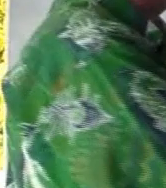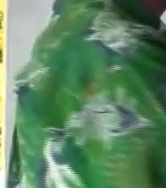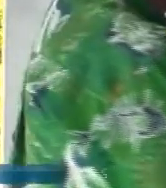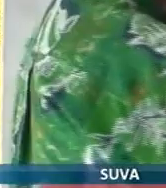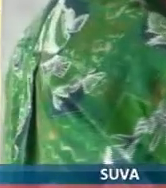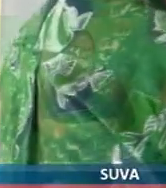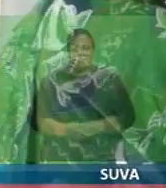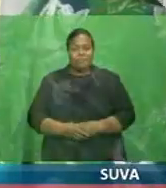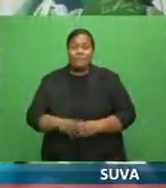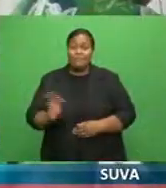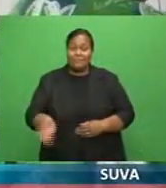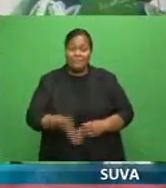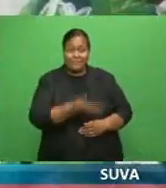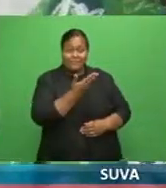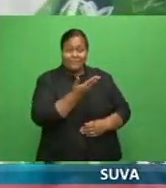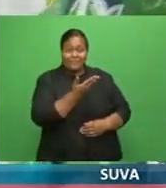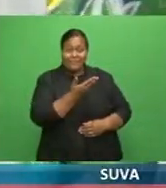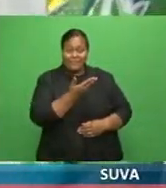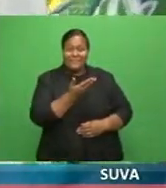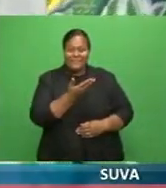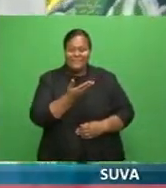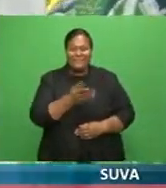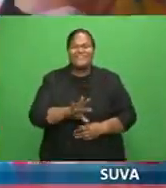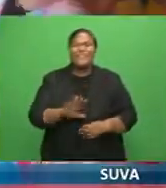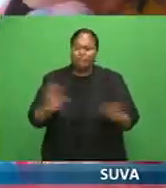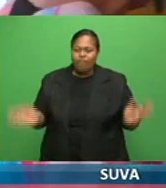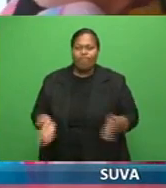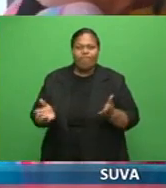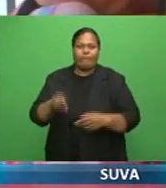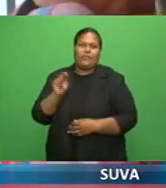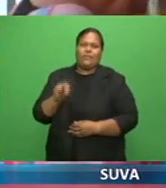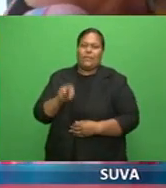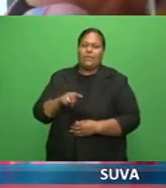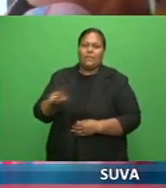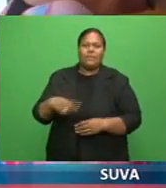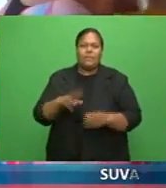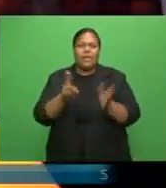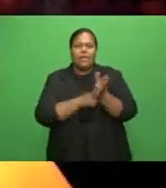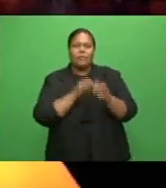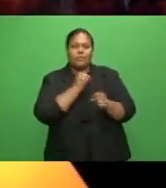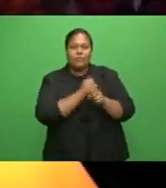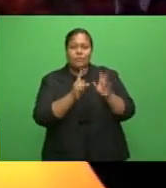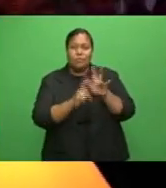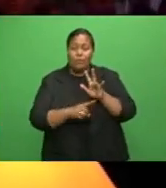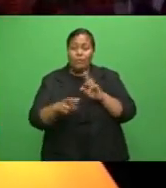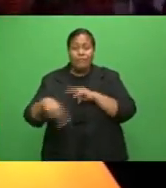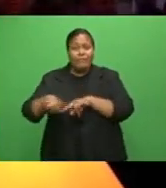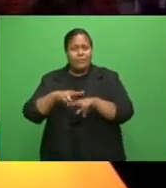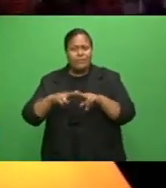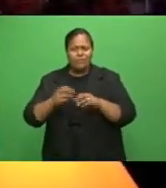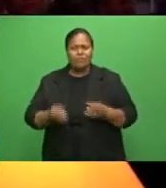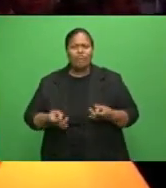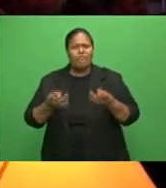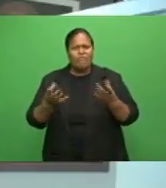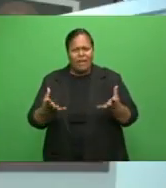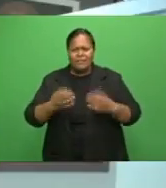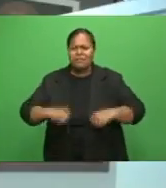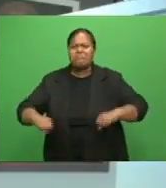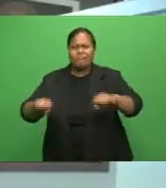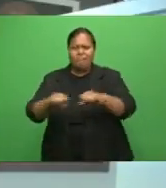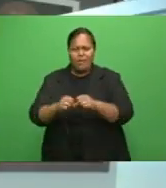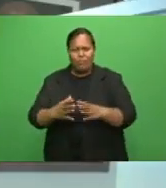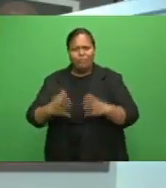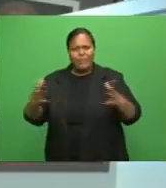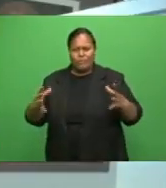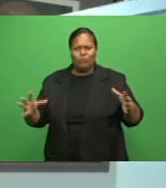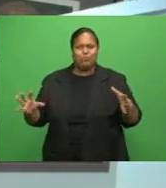This is seen as a much-needed boost for non-governmental organizations in Fiji to provide a platform for a bigger reach. The key